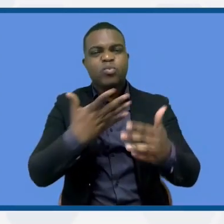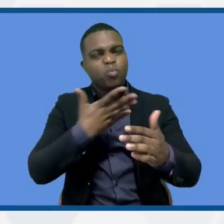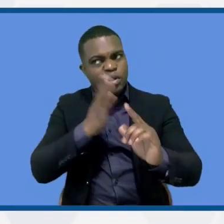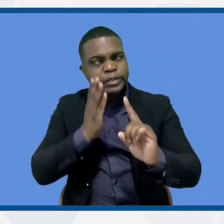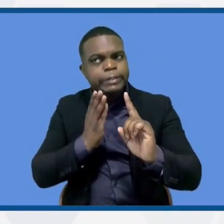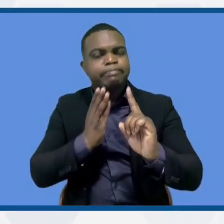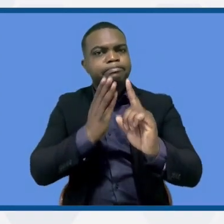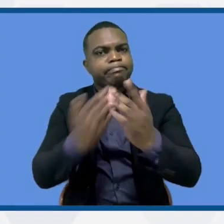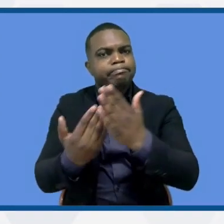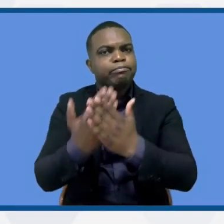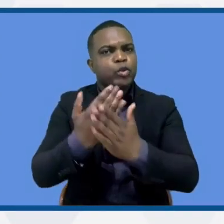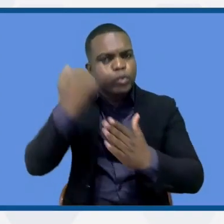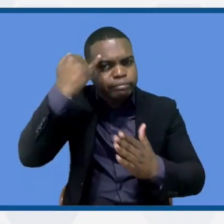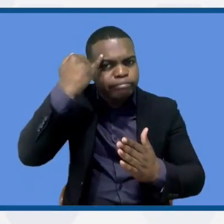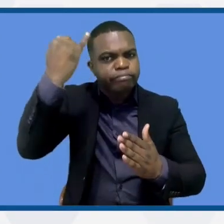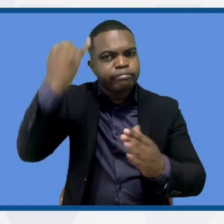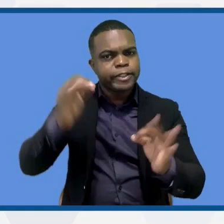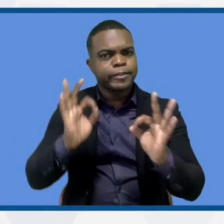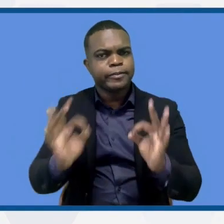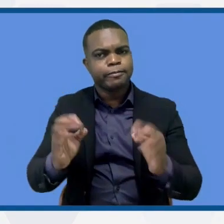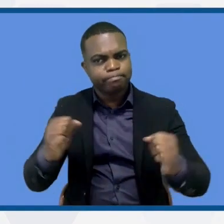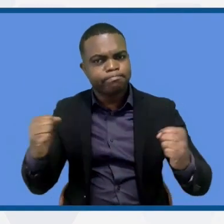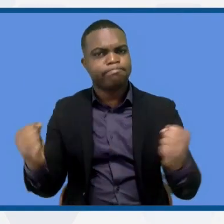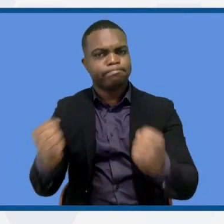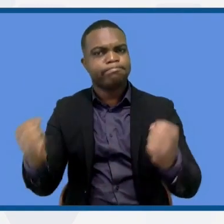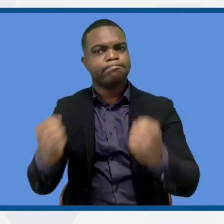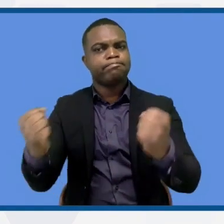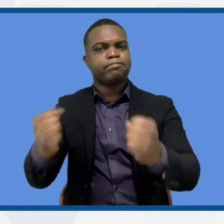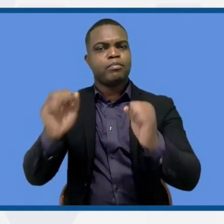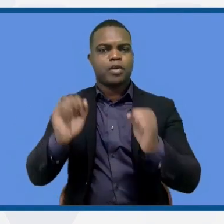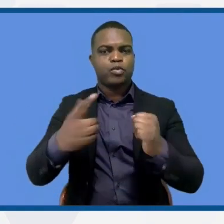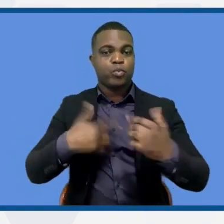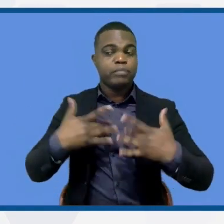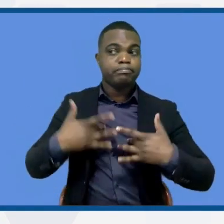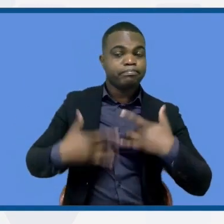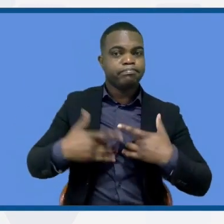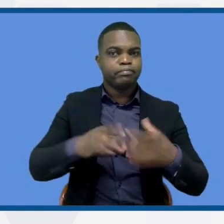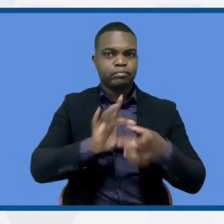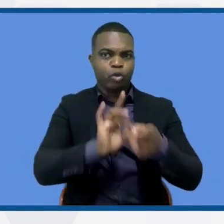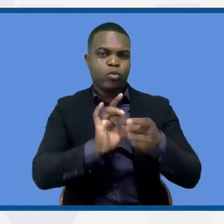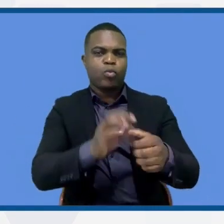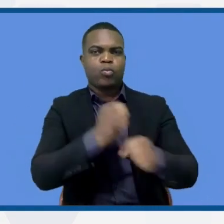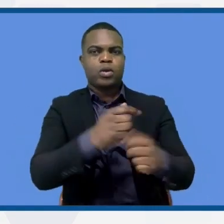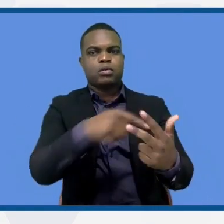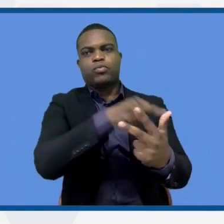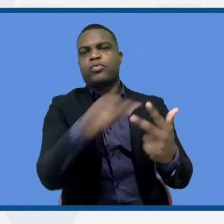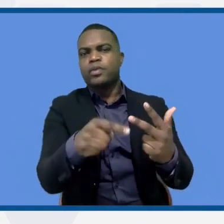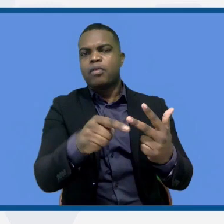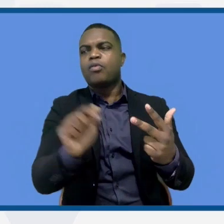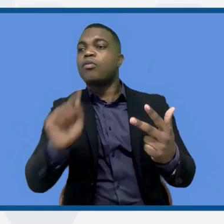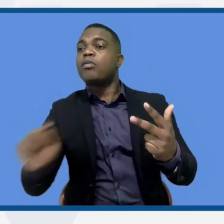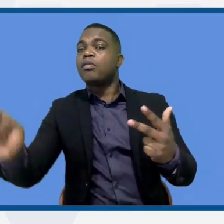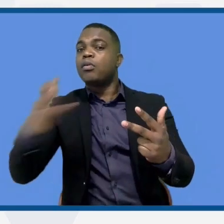by stressing that one of the main targets of the Sendai framework is to substantially reduce